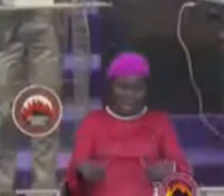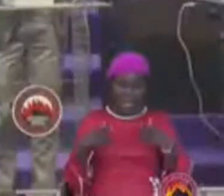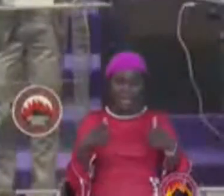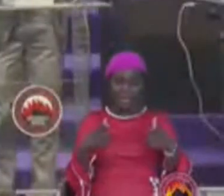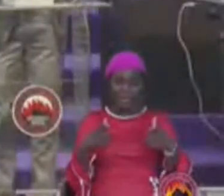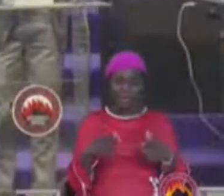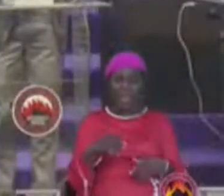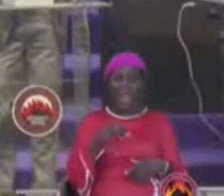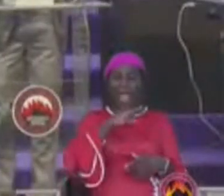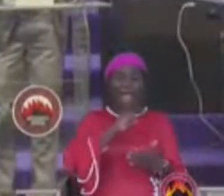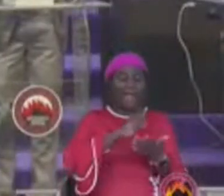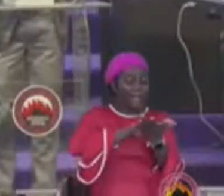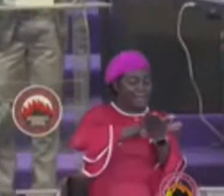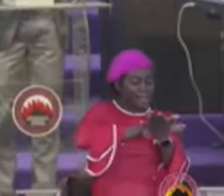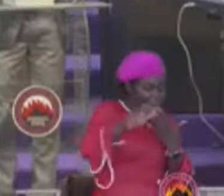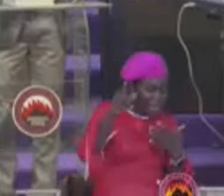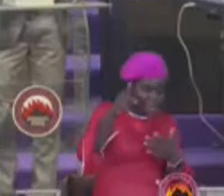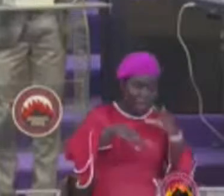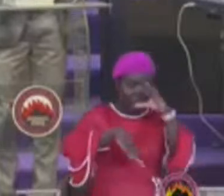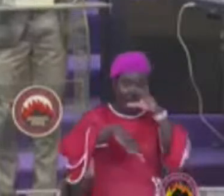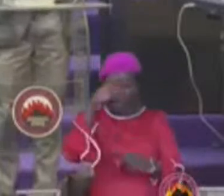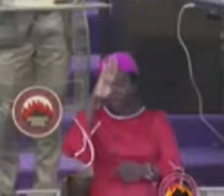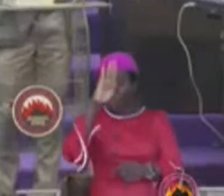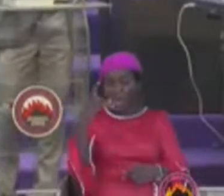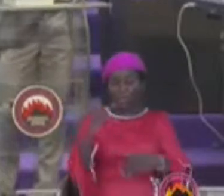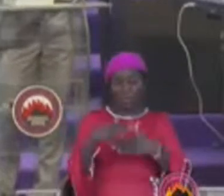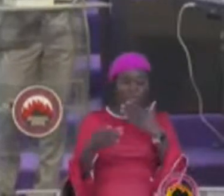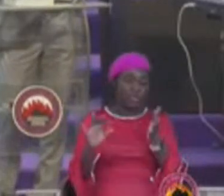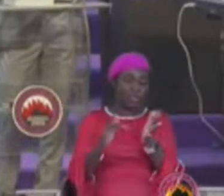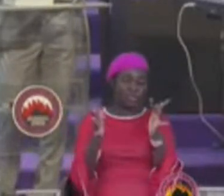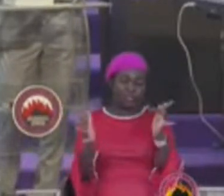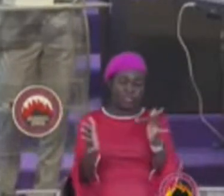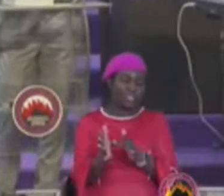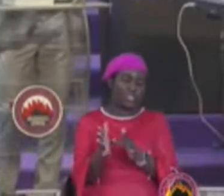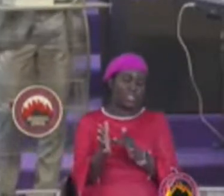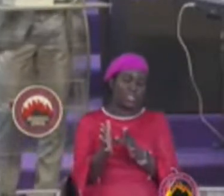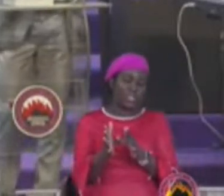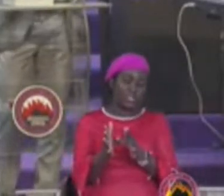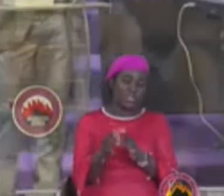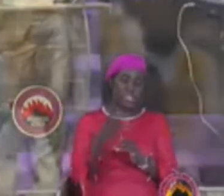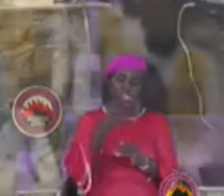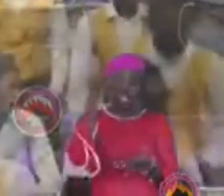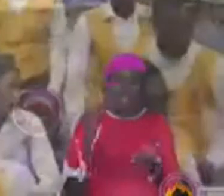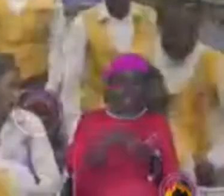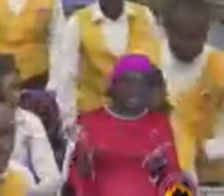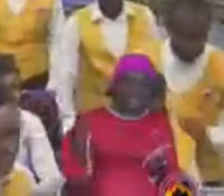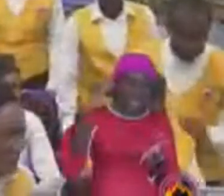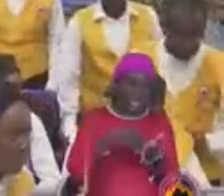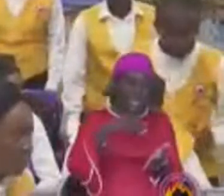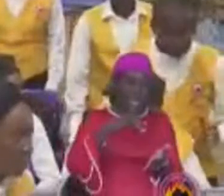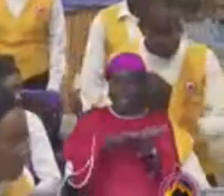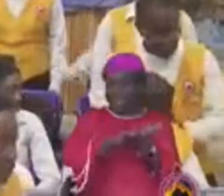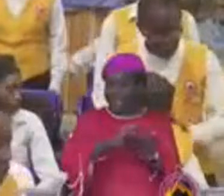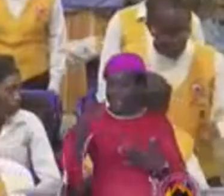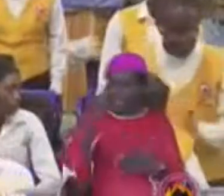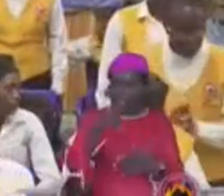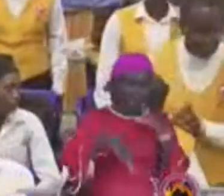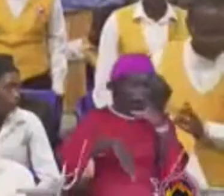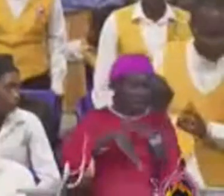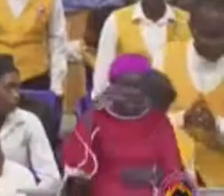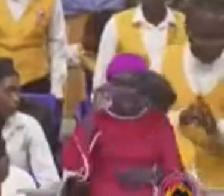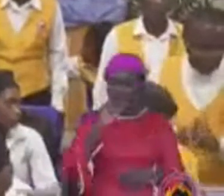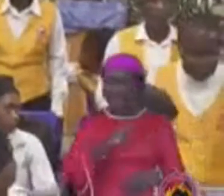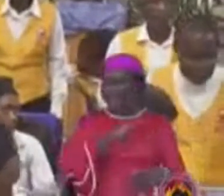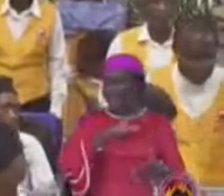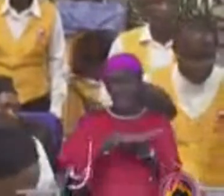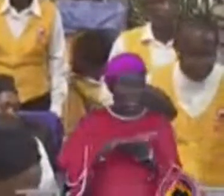I clear you out by the blood of Jesus. Shout it louder. Clear the demon